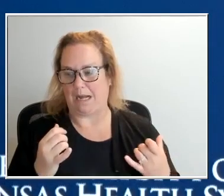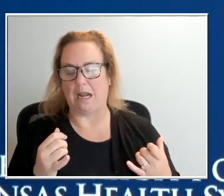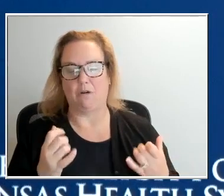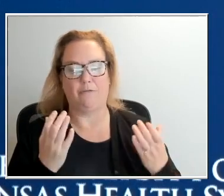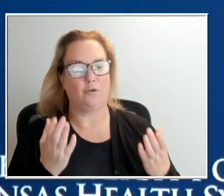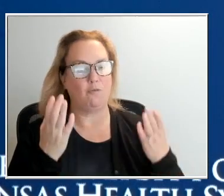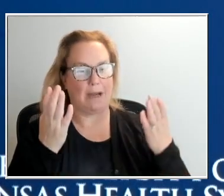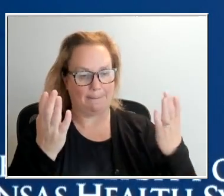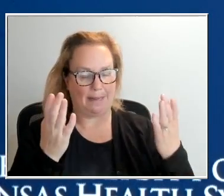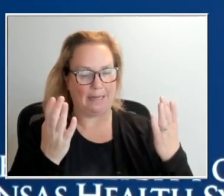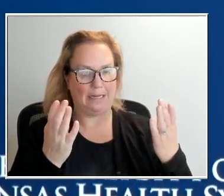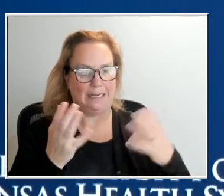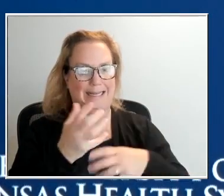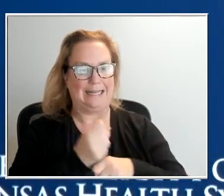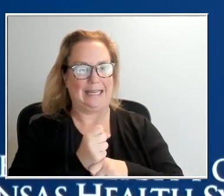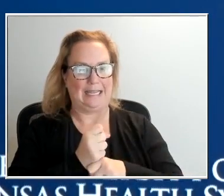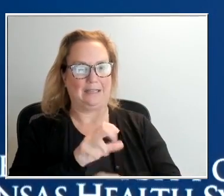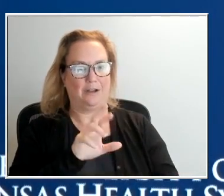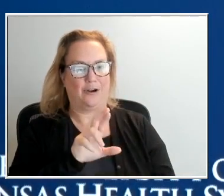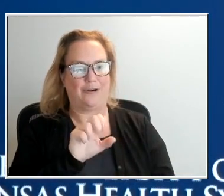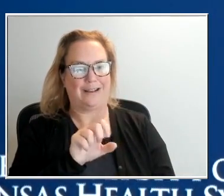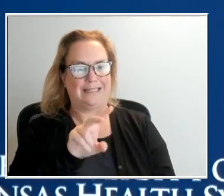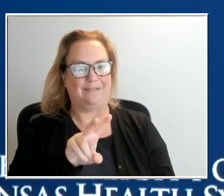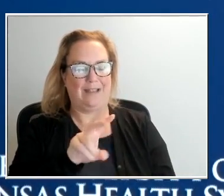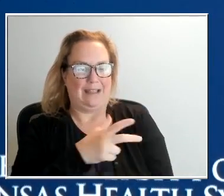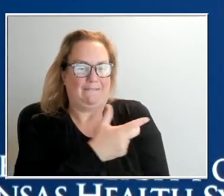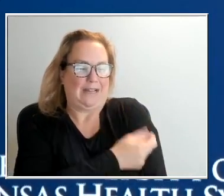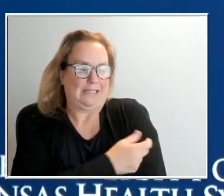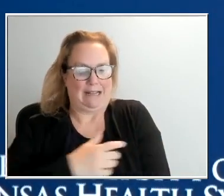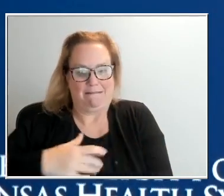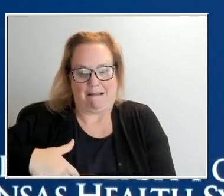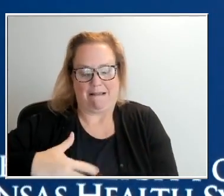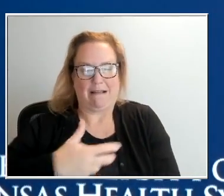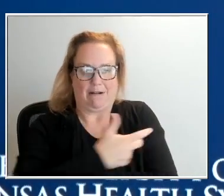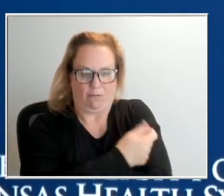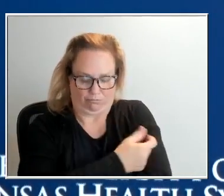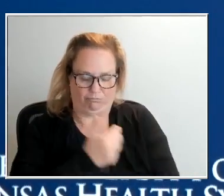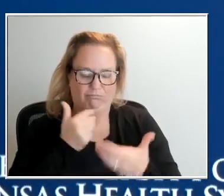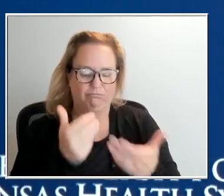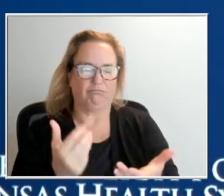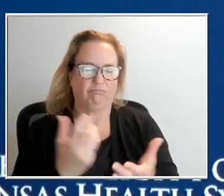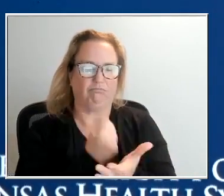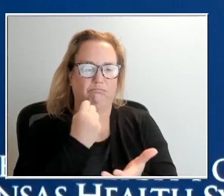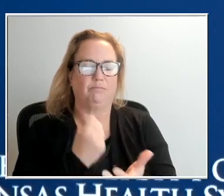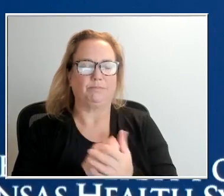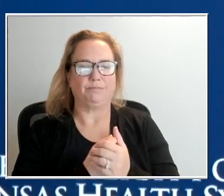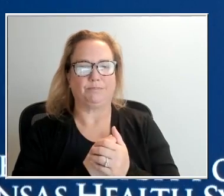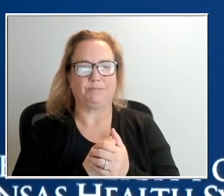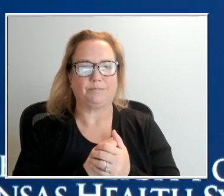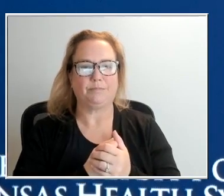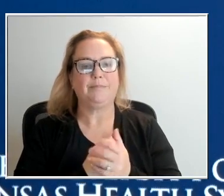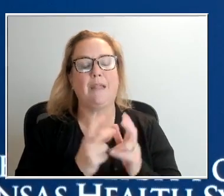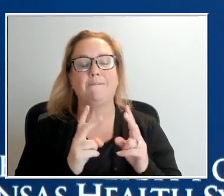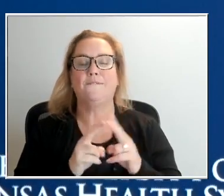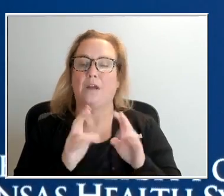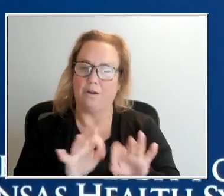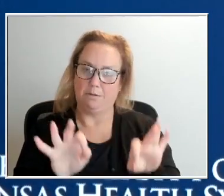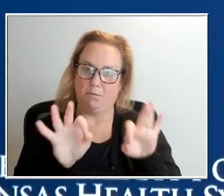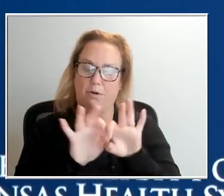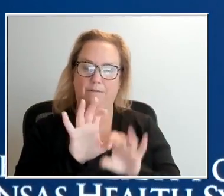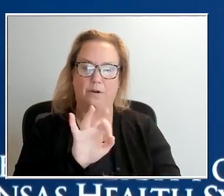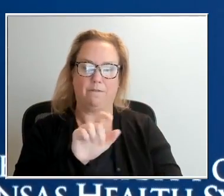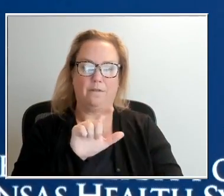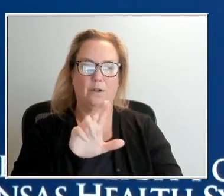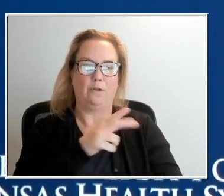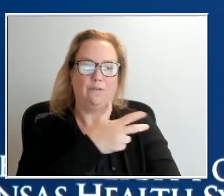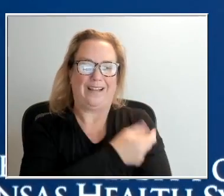to get the RSV vaccine and have not received it, you should get that dose. Also, very important for influenza vaccine. Right